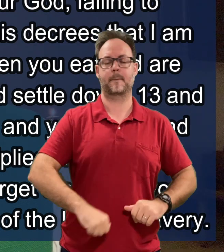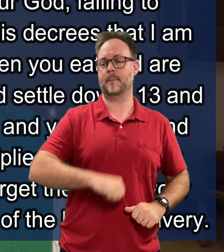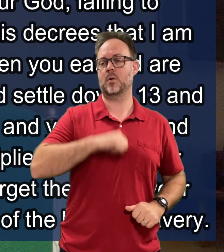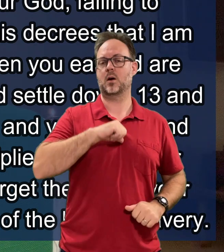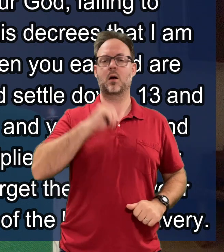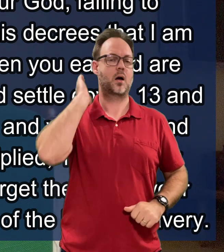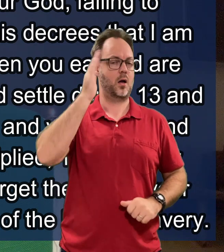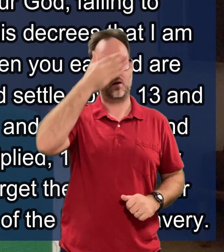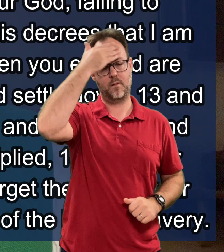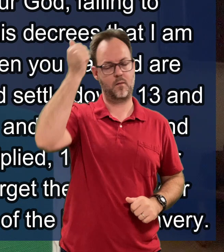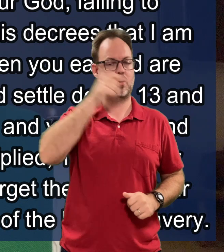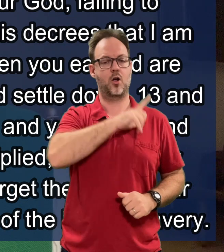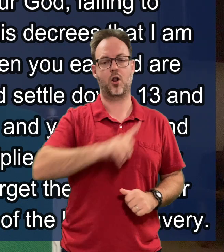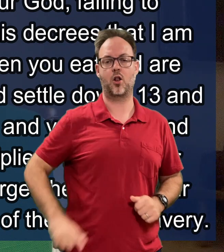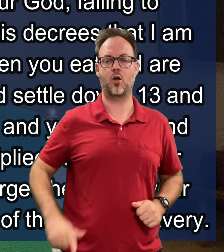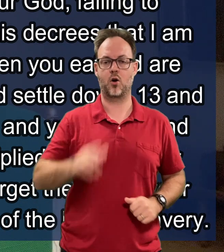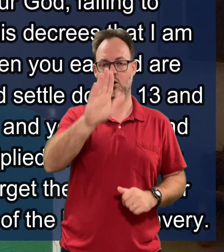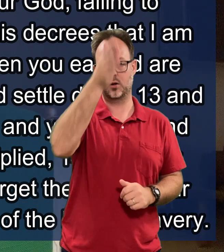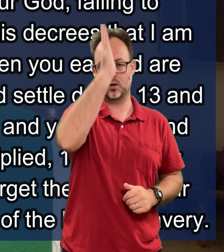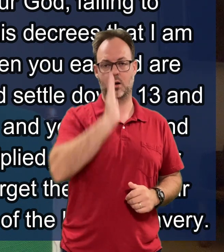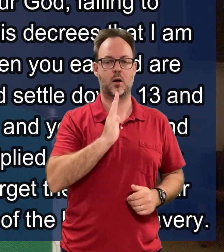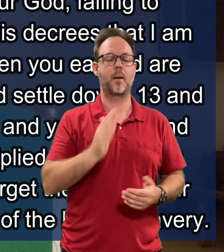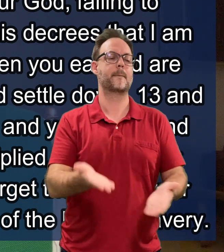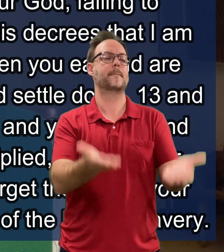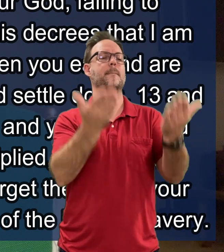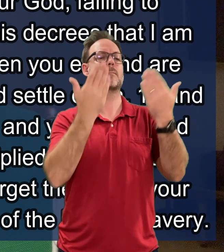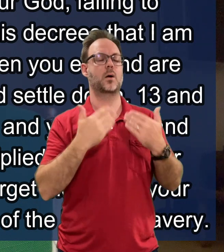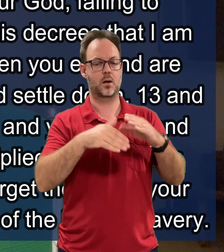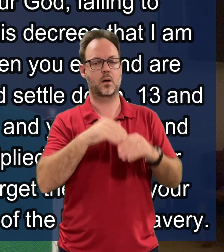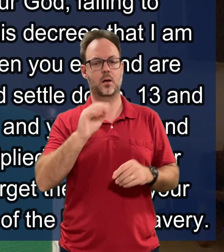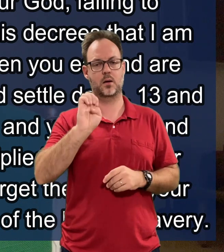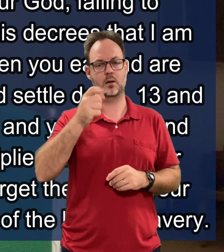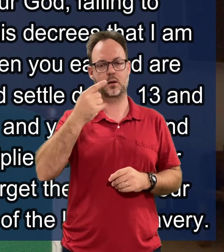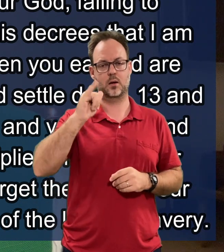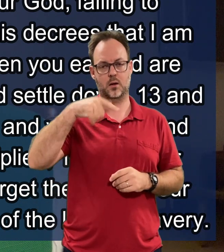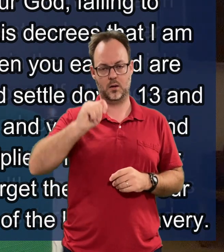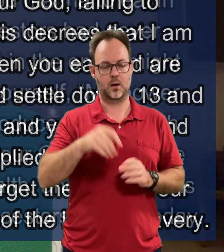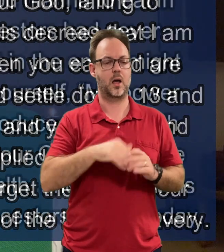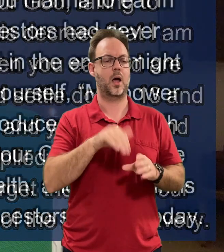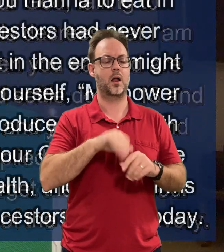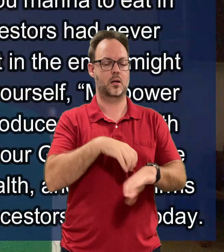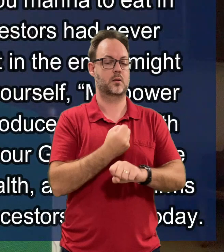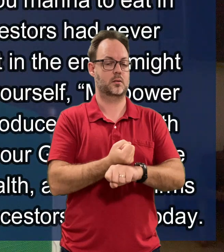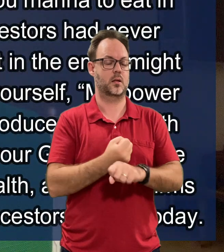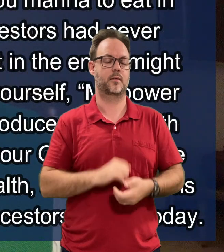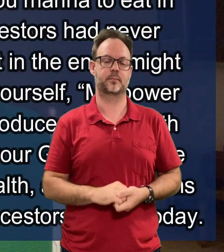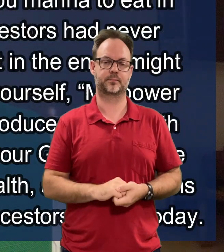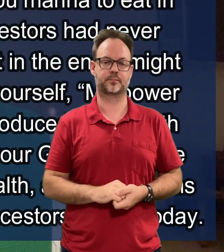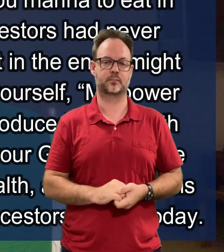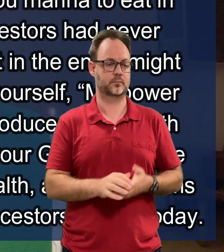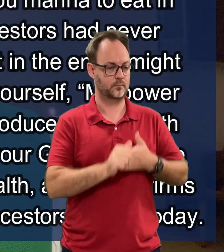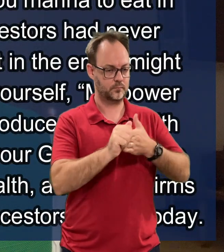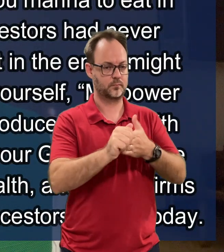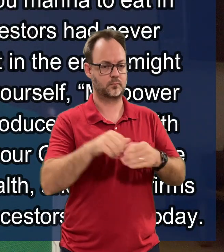you will forget the Lord your God, who brought you out of Egypt, out of the land of slavery. He led